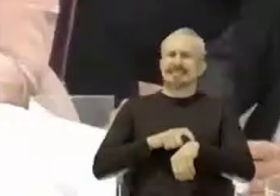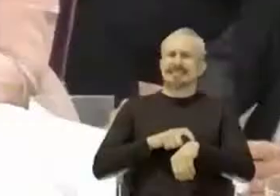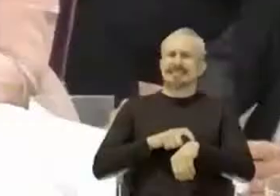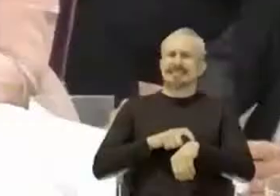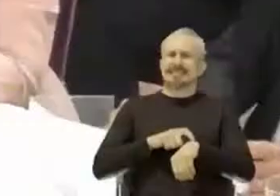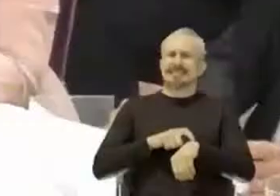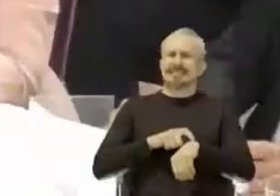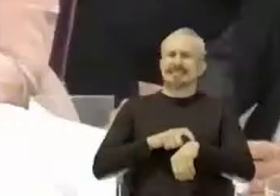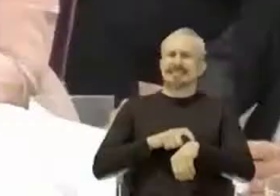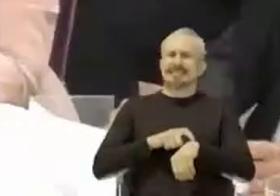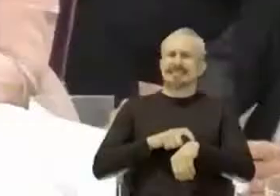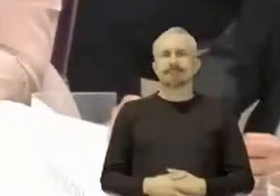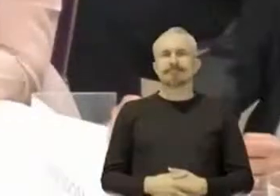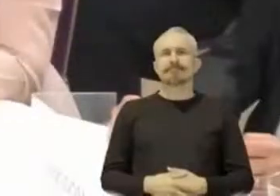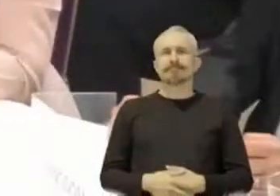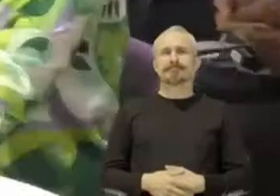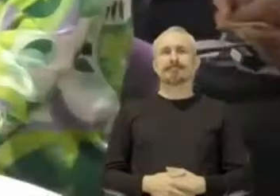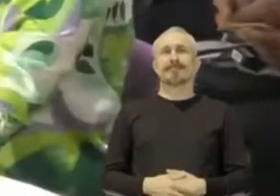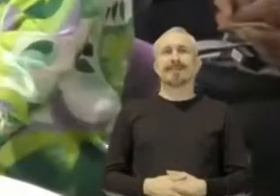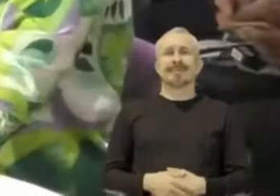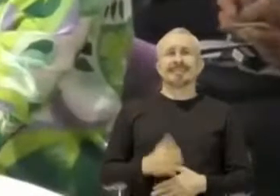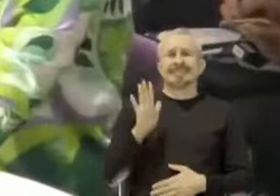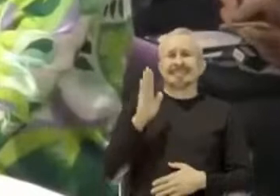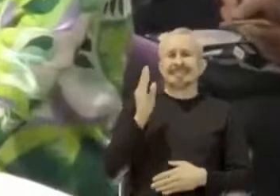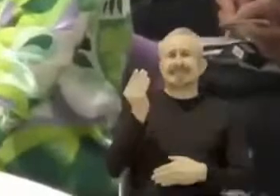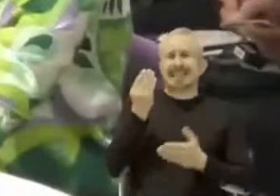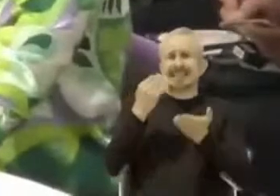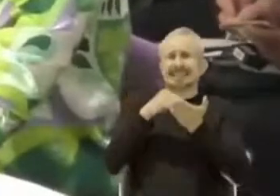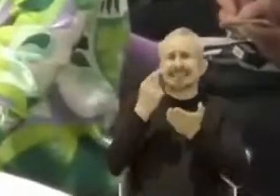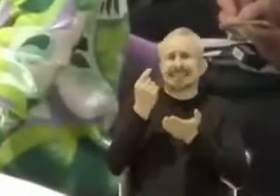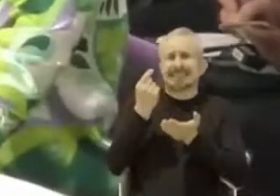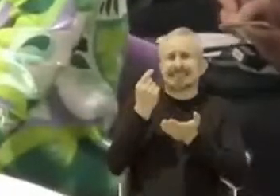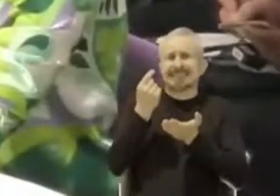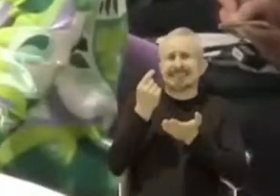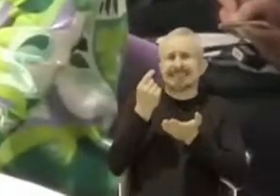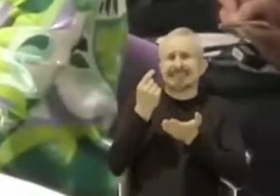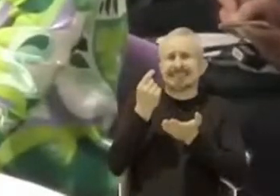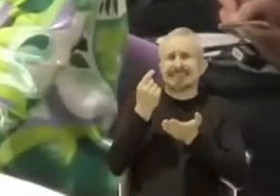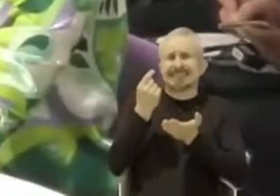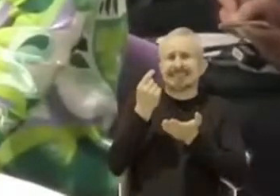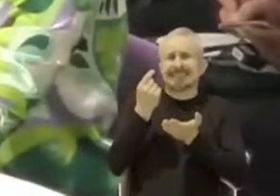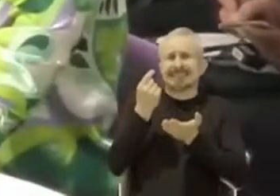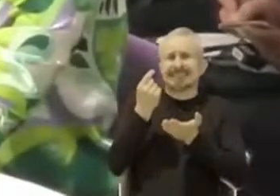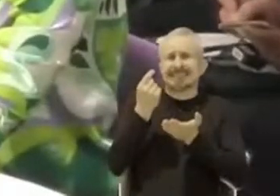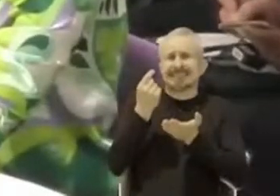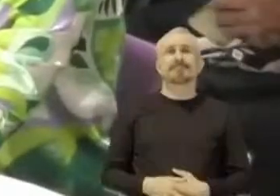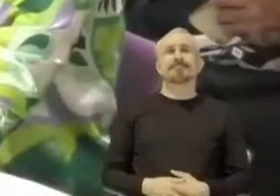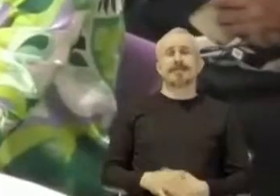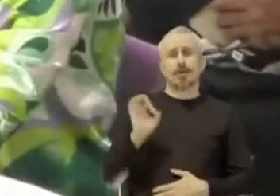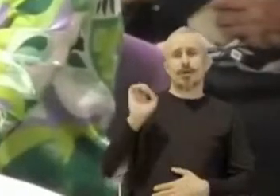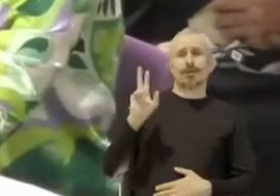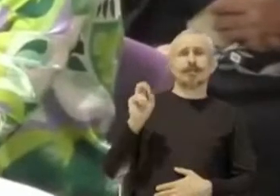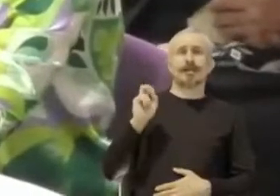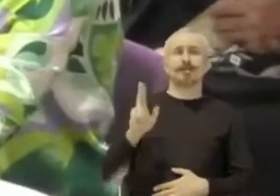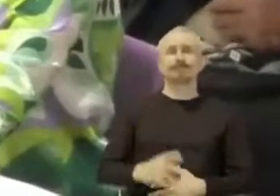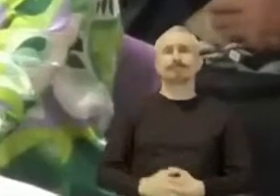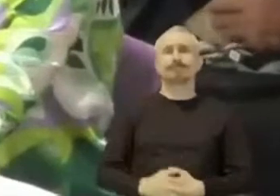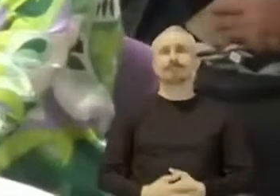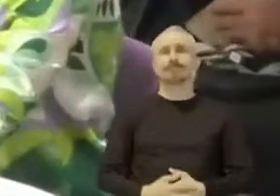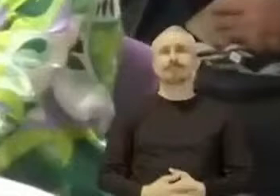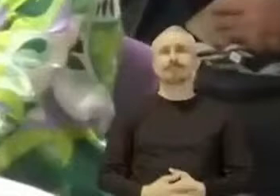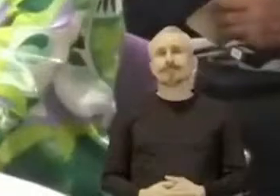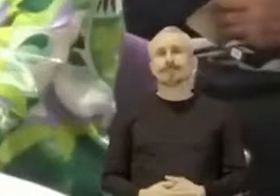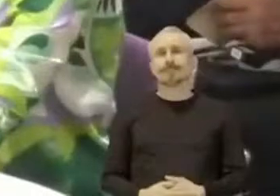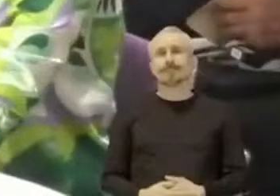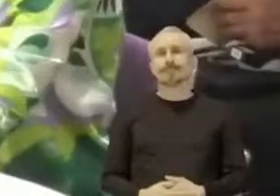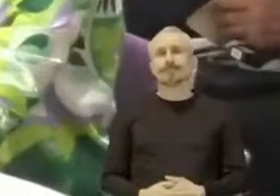I know that we need to be... May I just end my statement? Yes, of course, please. Well,